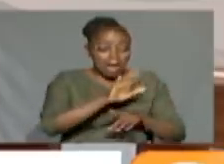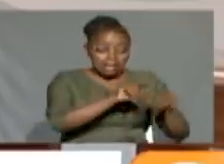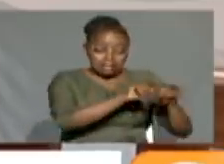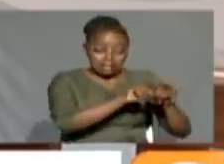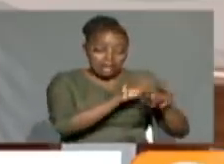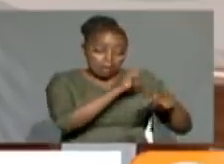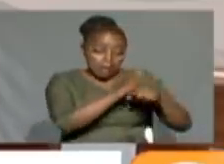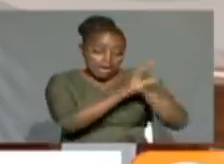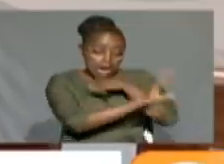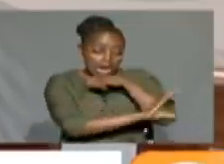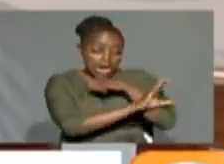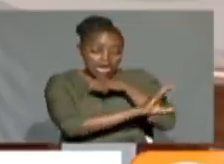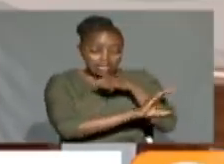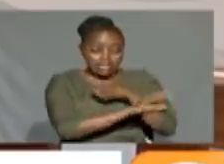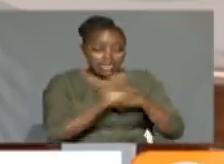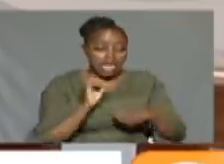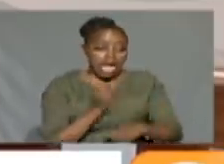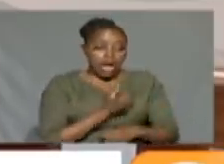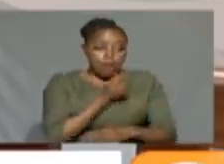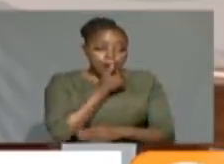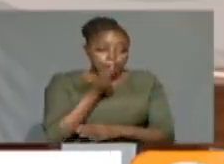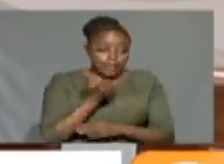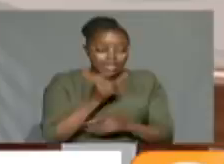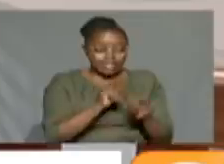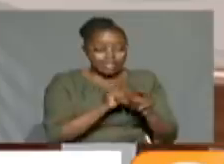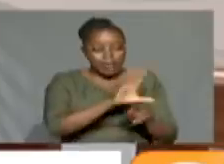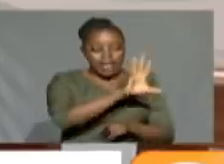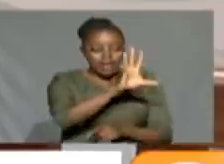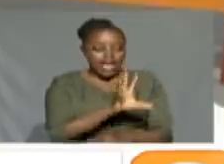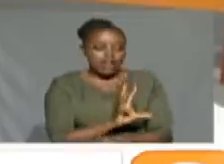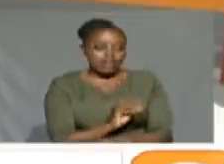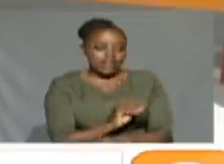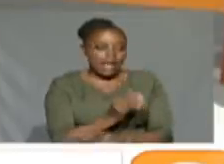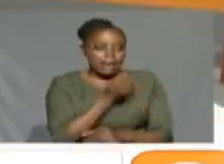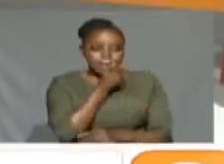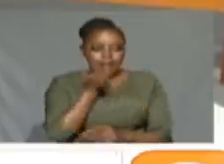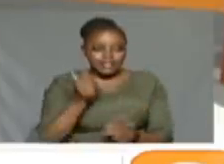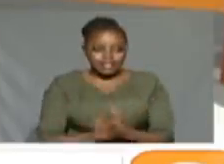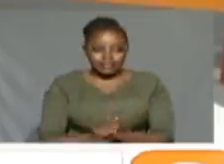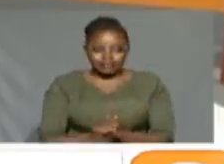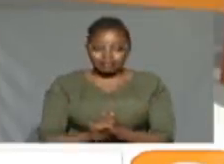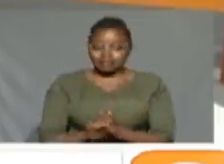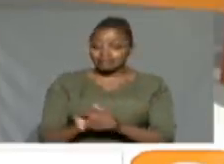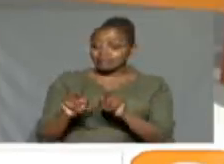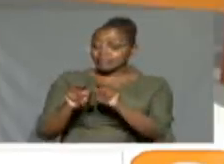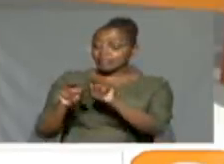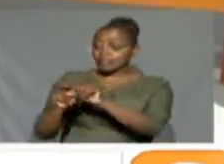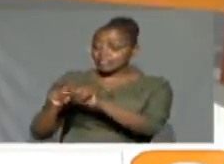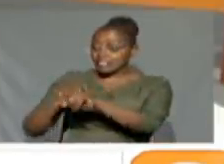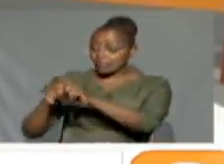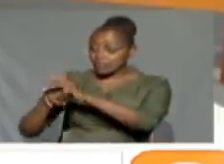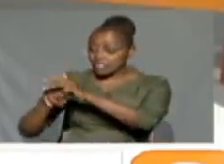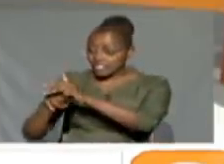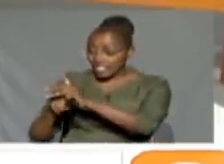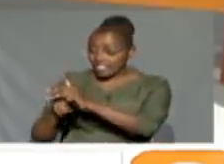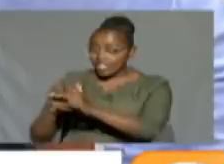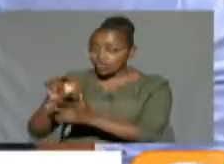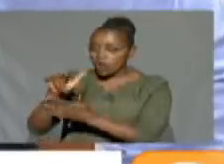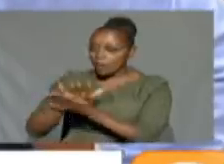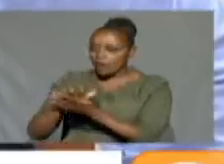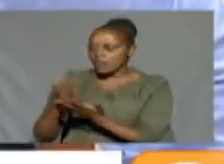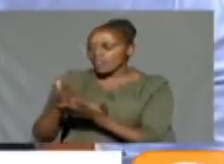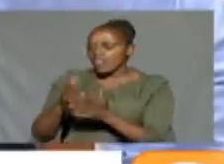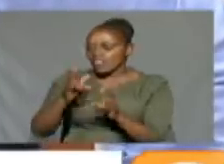our country better and in the process our continent much better. Absolutely, Dr. At the same time, in the beginning, your base was